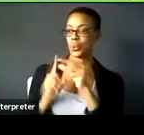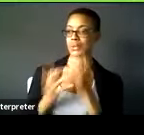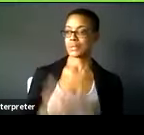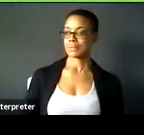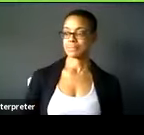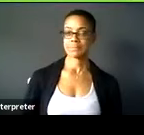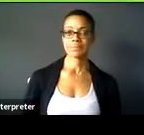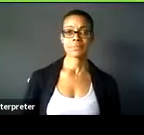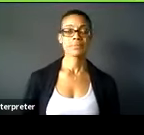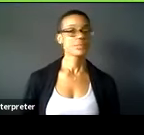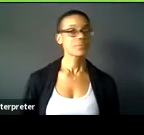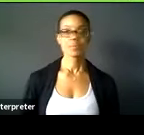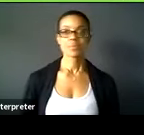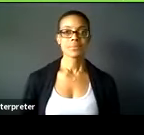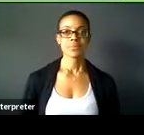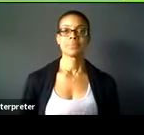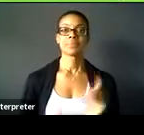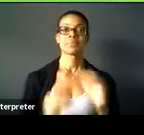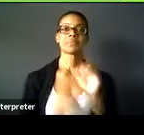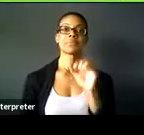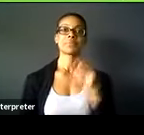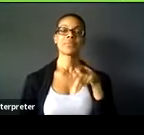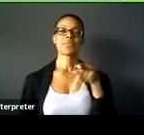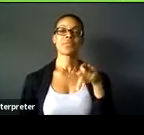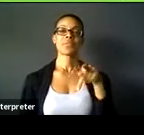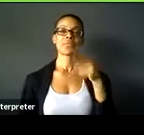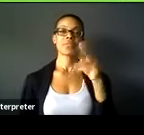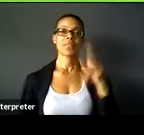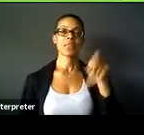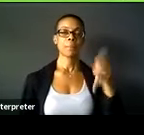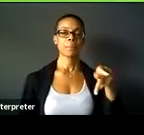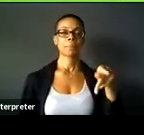Yeah. Thank you Suzanne, for being just so